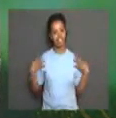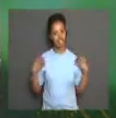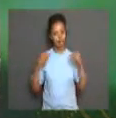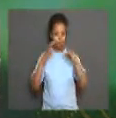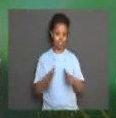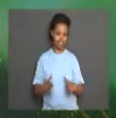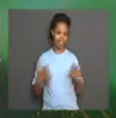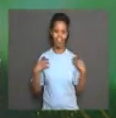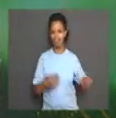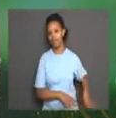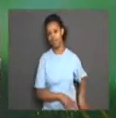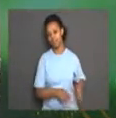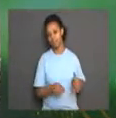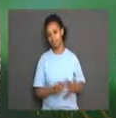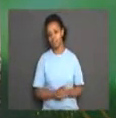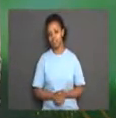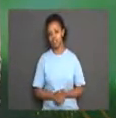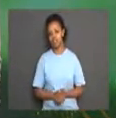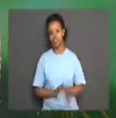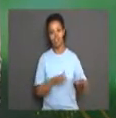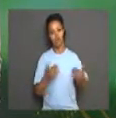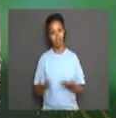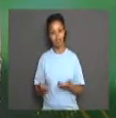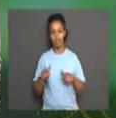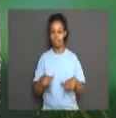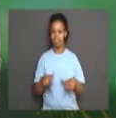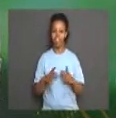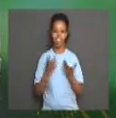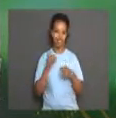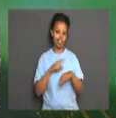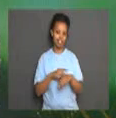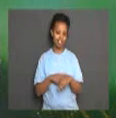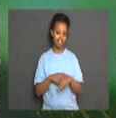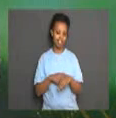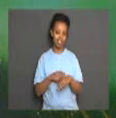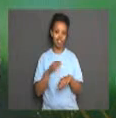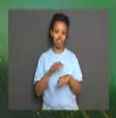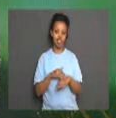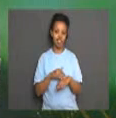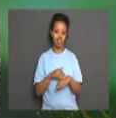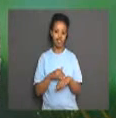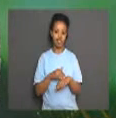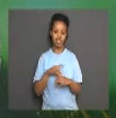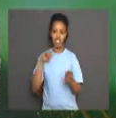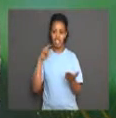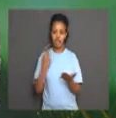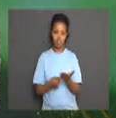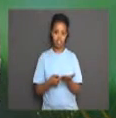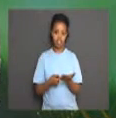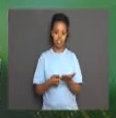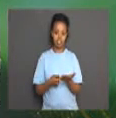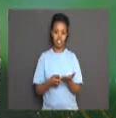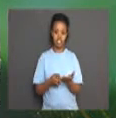Hello, teacher. Hello, students. Welcome to today's lesson on the evidence